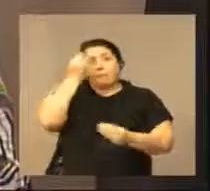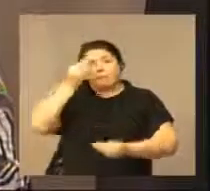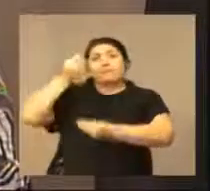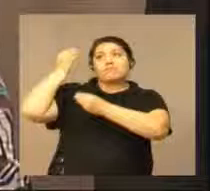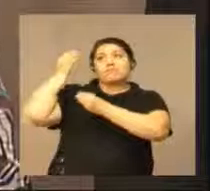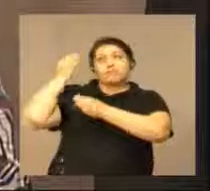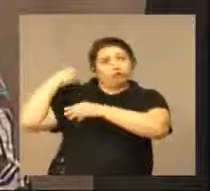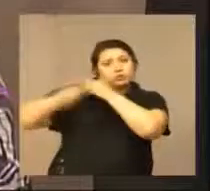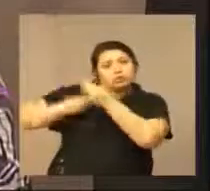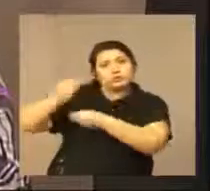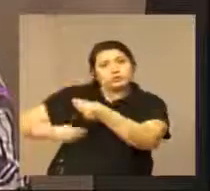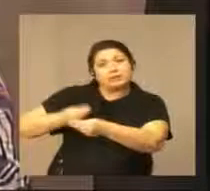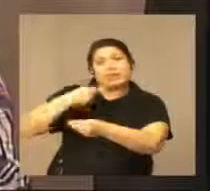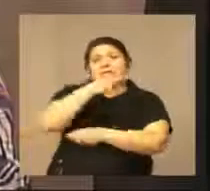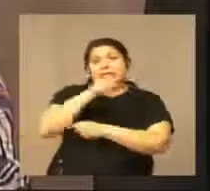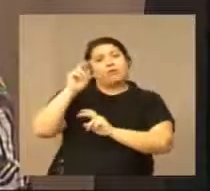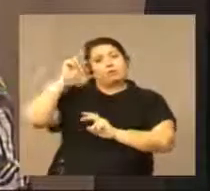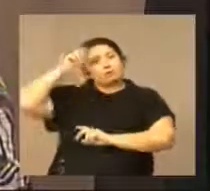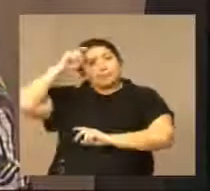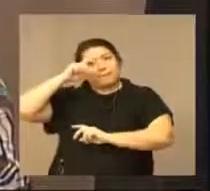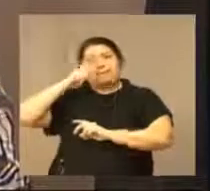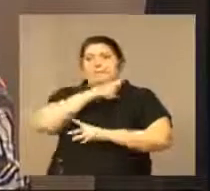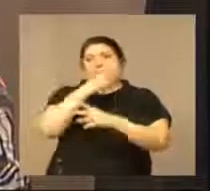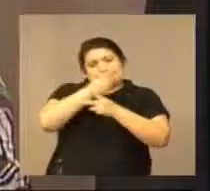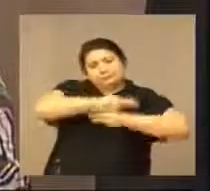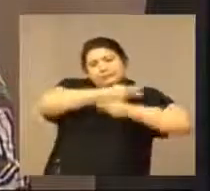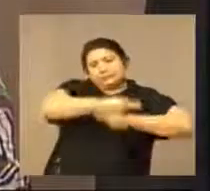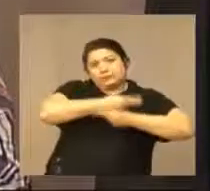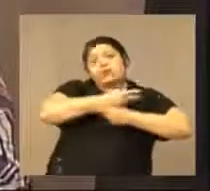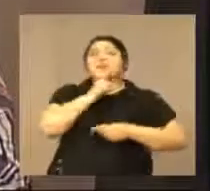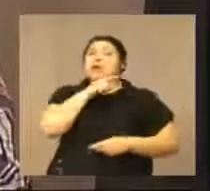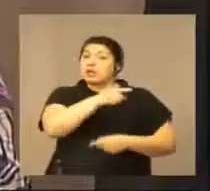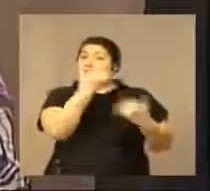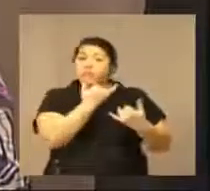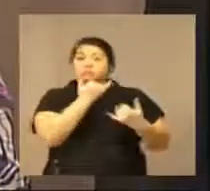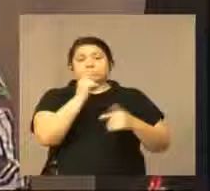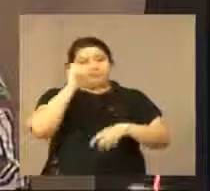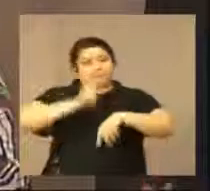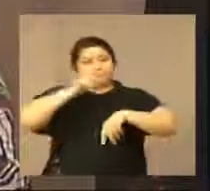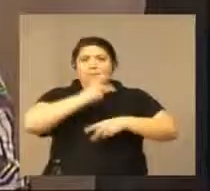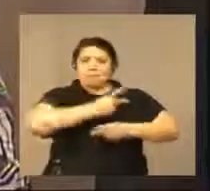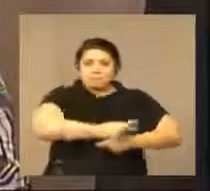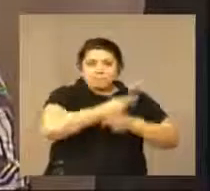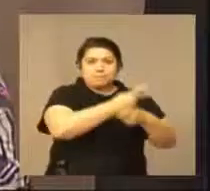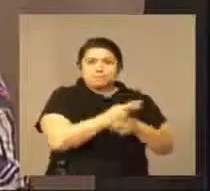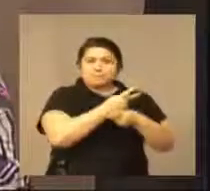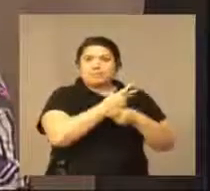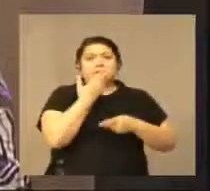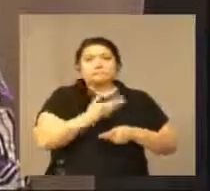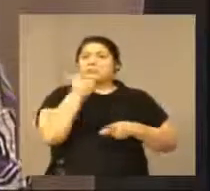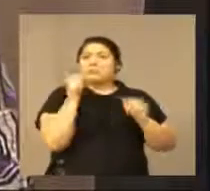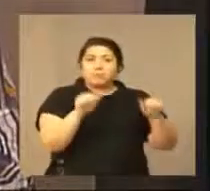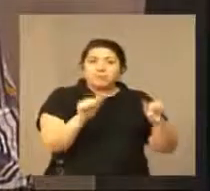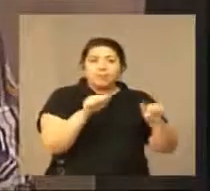wisdom keepers, and they deserve the best possible care and to be among their loved ones and